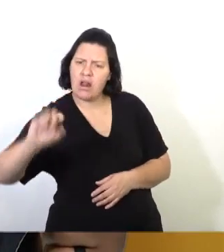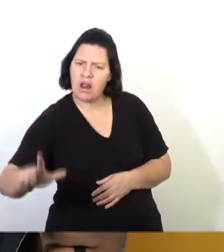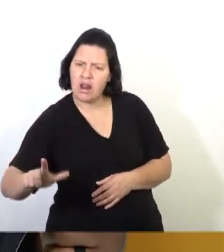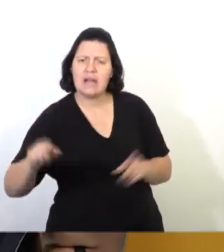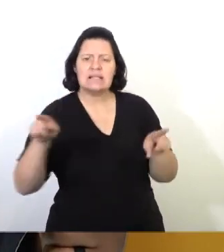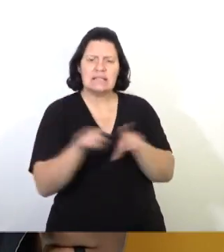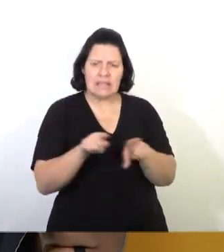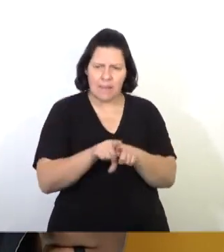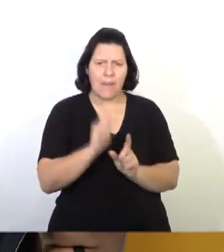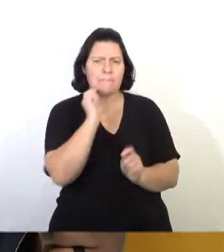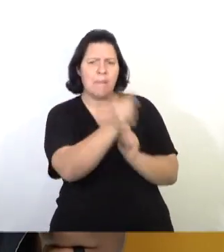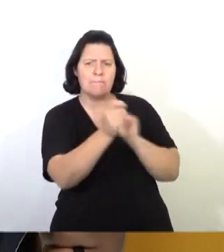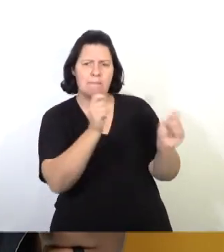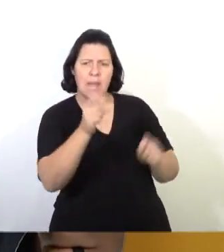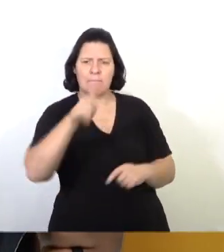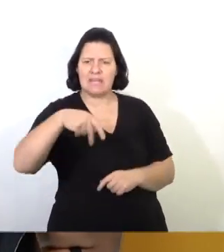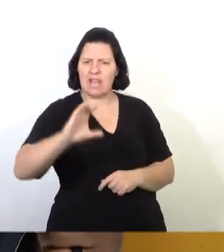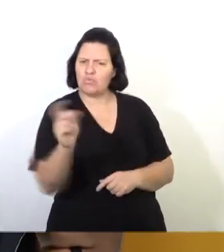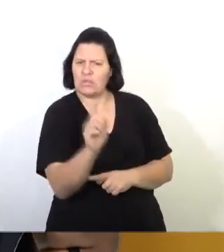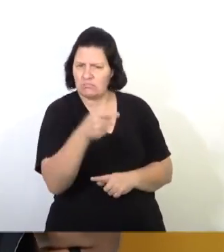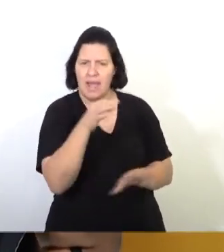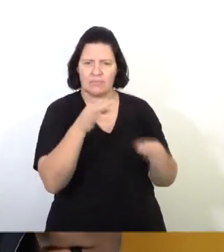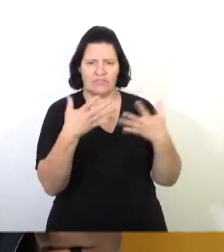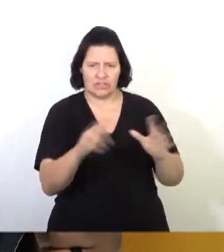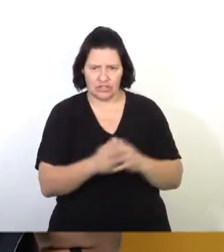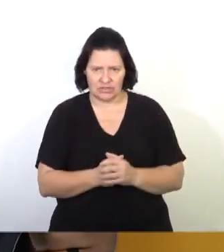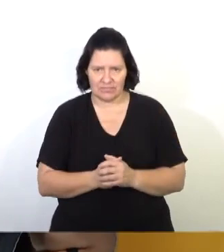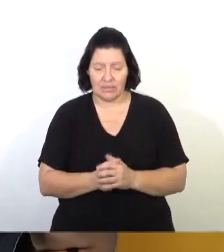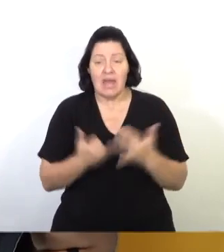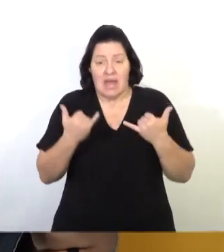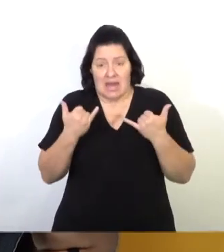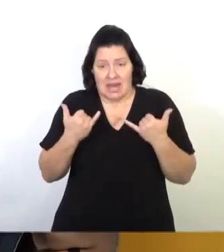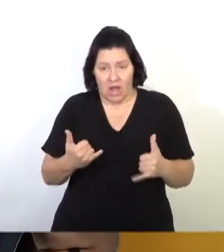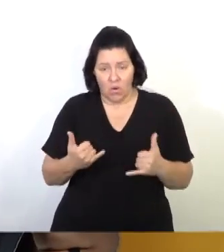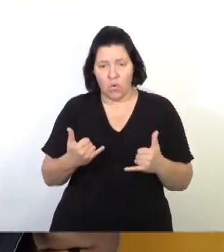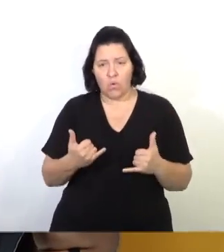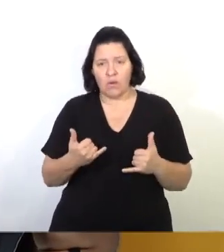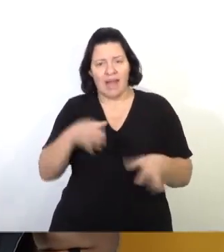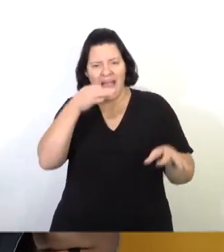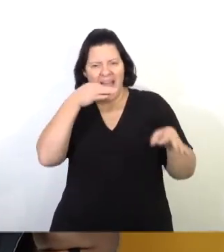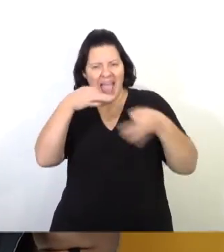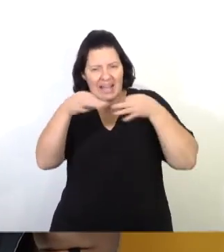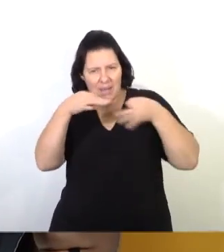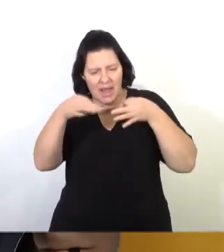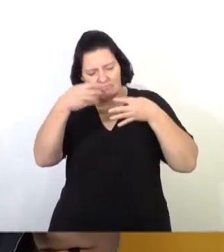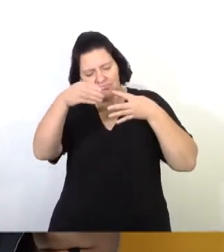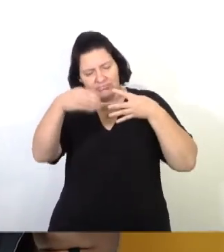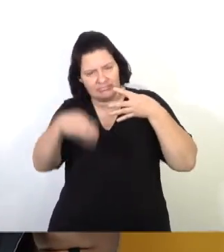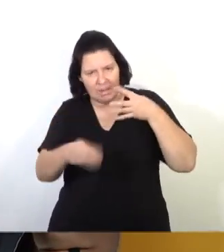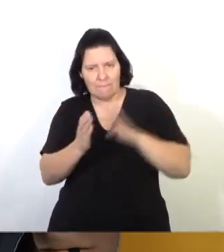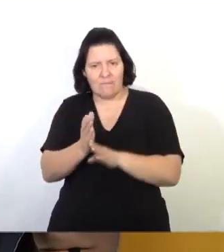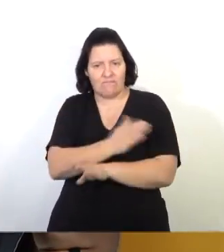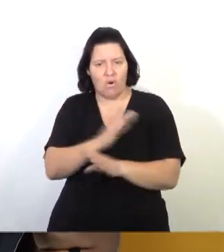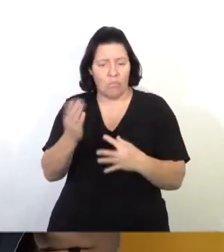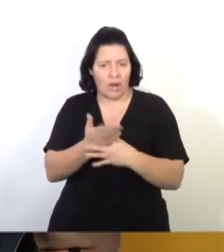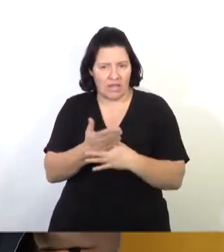is petty cash payments. Now, with me here, I'm going to now break down one of the things that I spoke of before